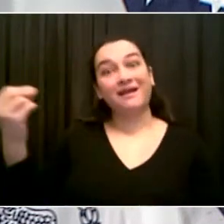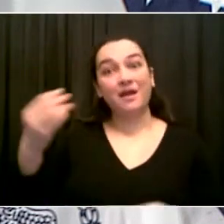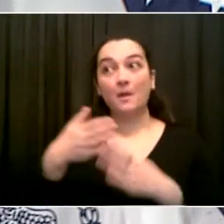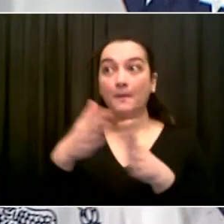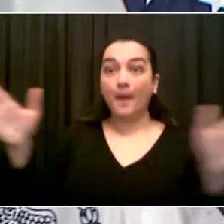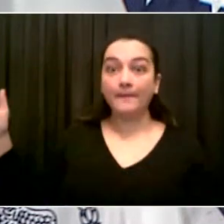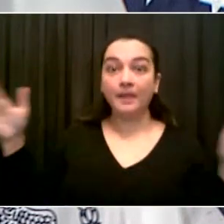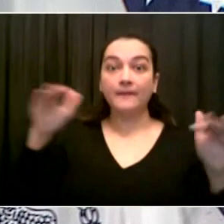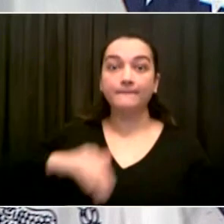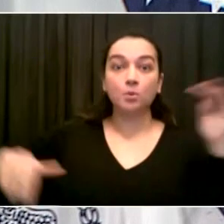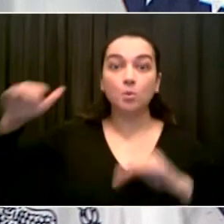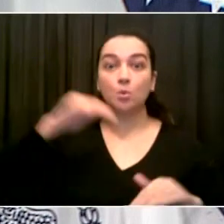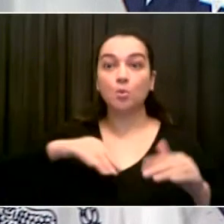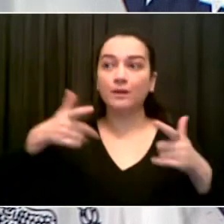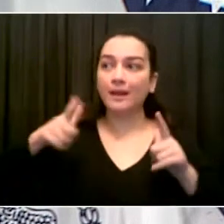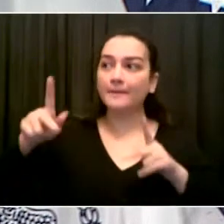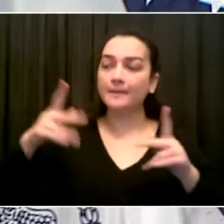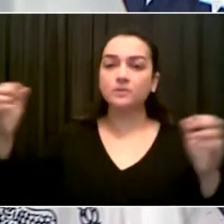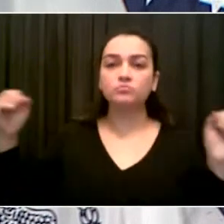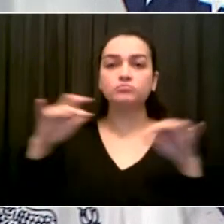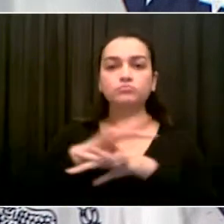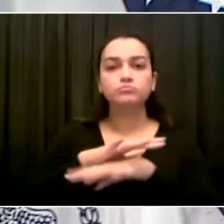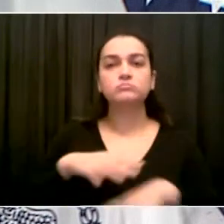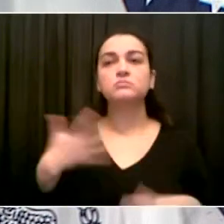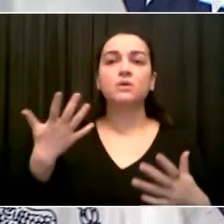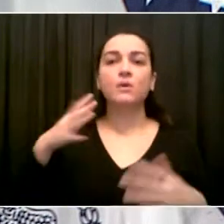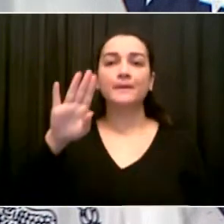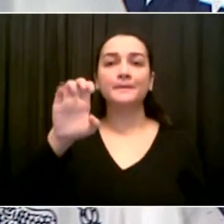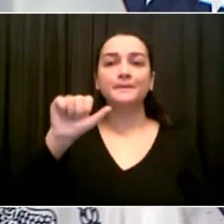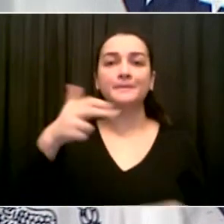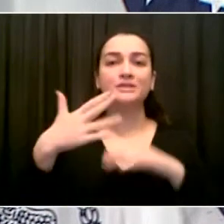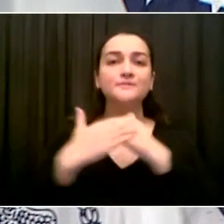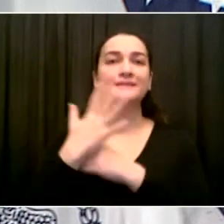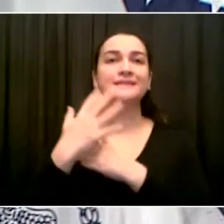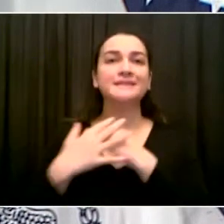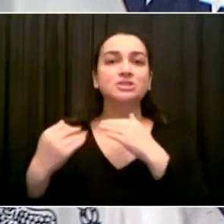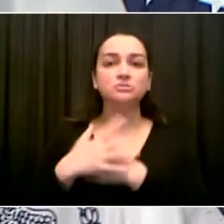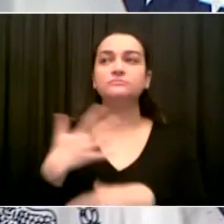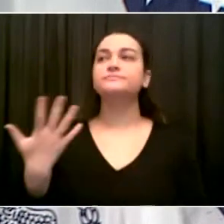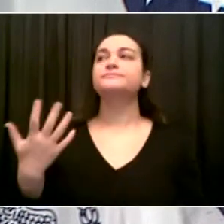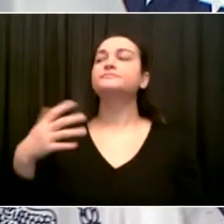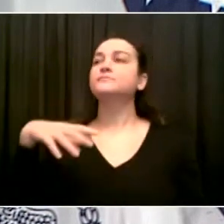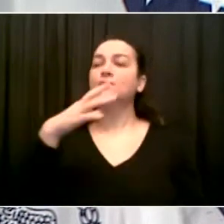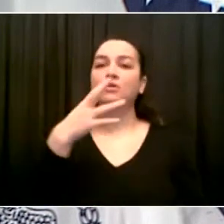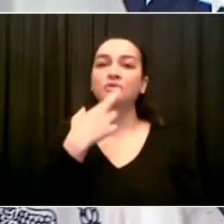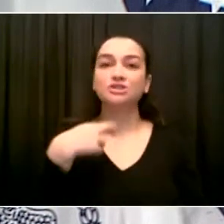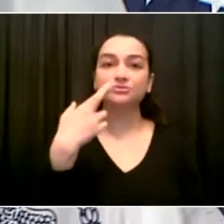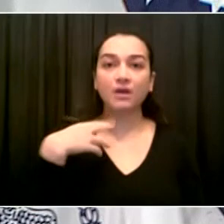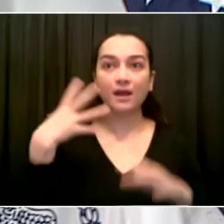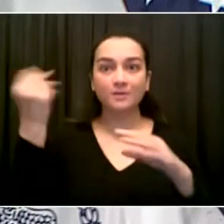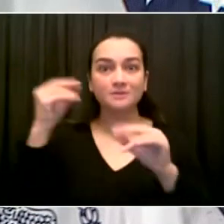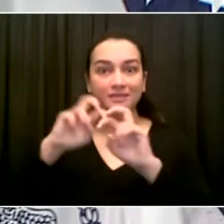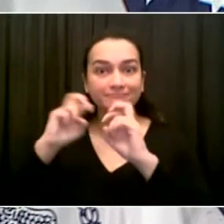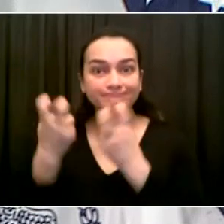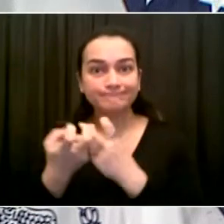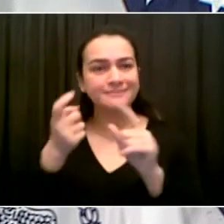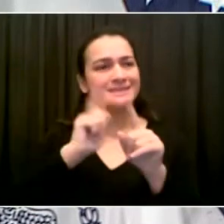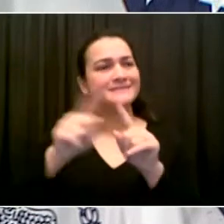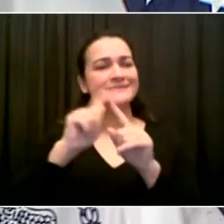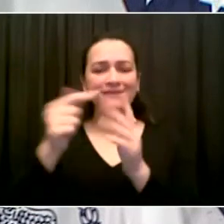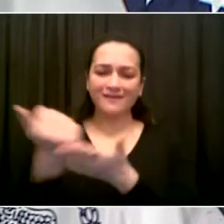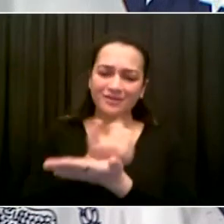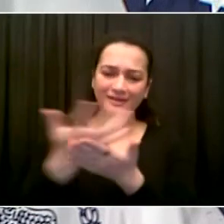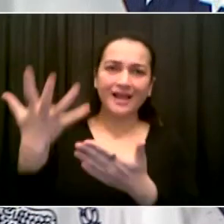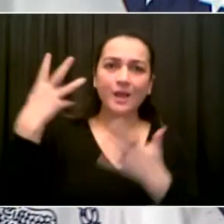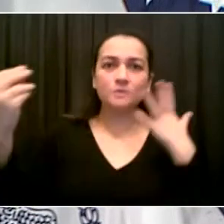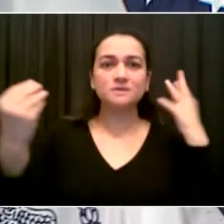cultural events outdoors. You're going to have a lot going on, but it's a big city. So if we can get the most out of open streets, we want to. So we're